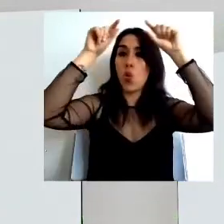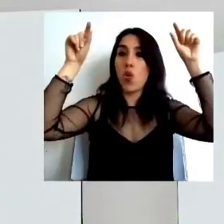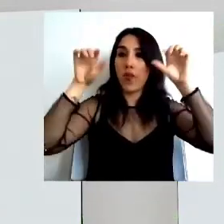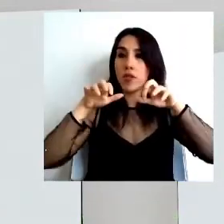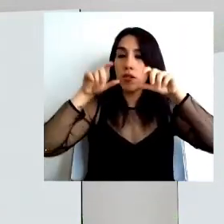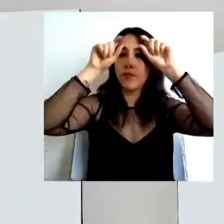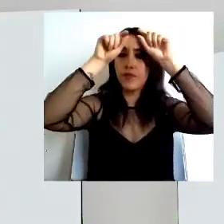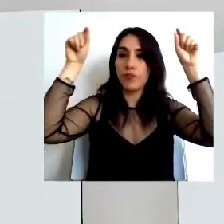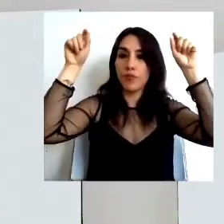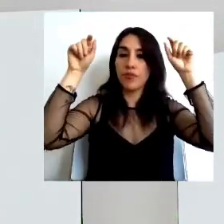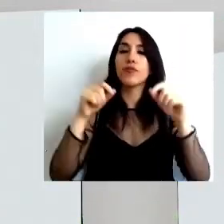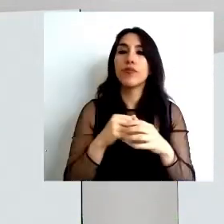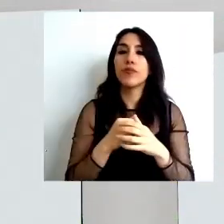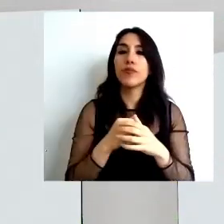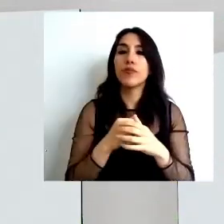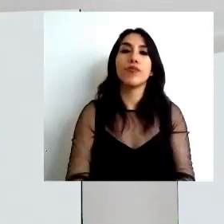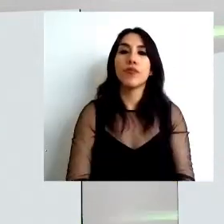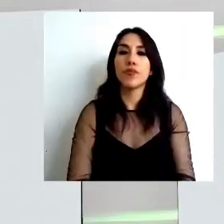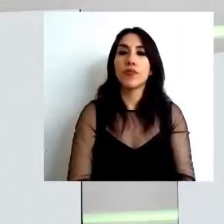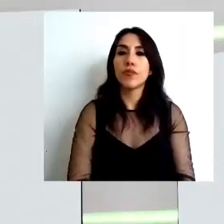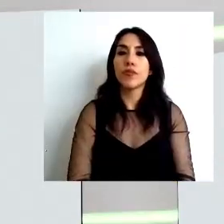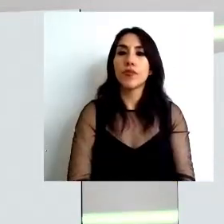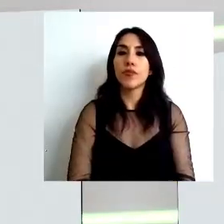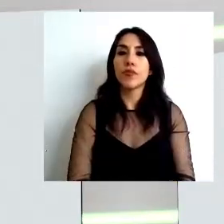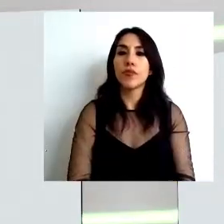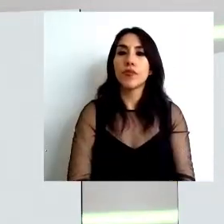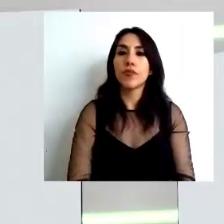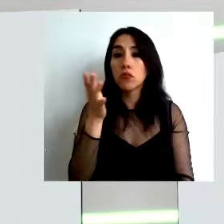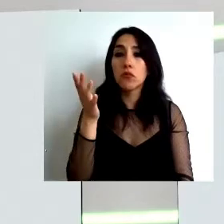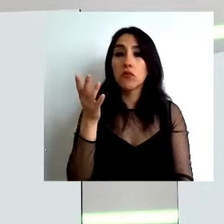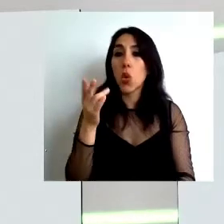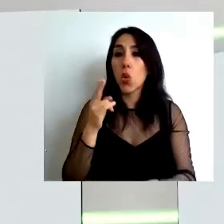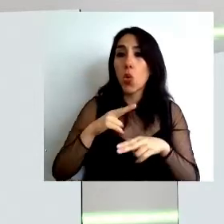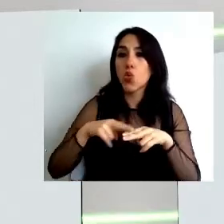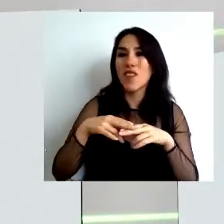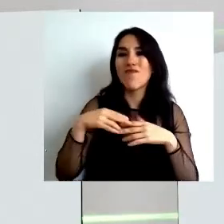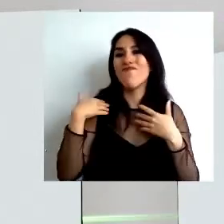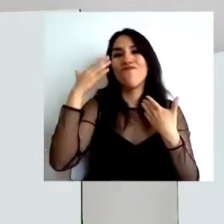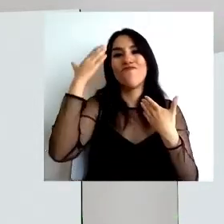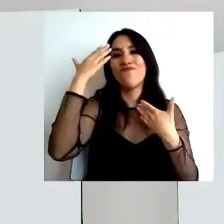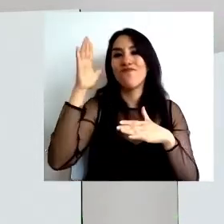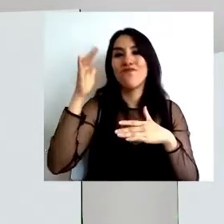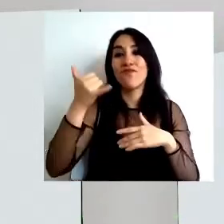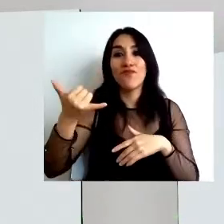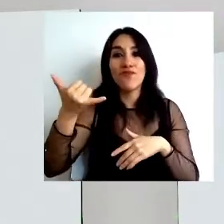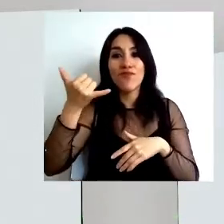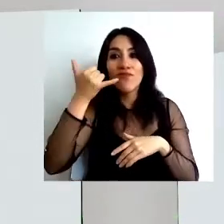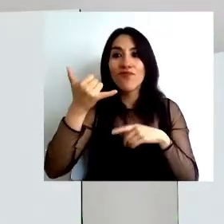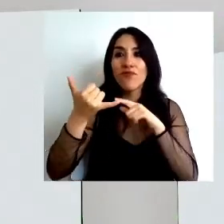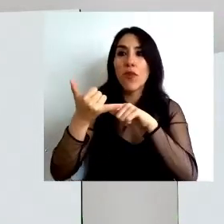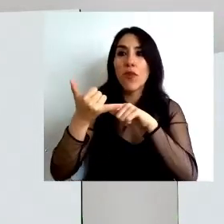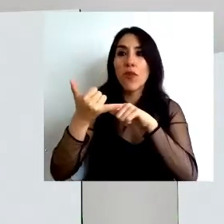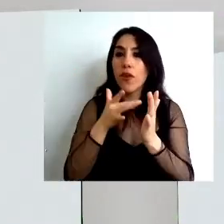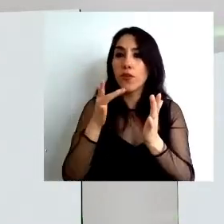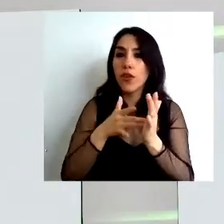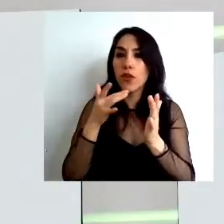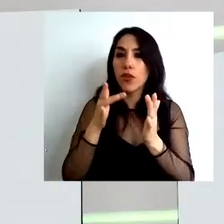your internet browser and type the website slido.com. That is